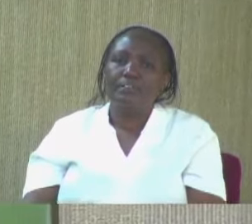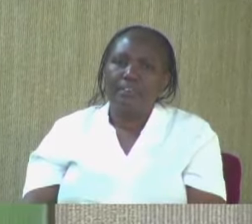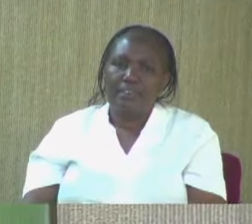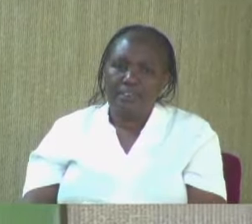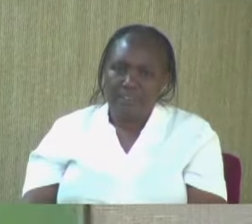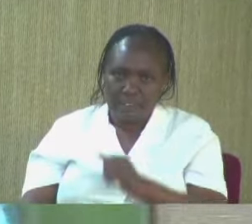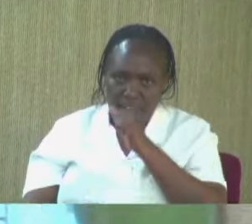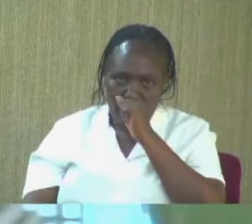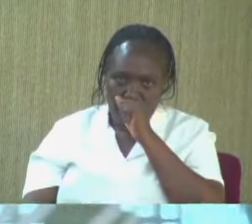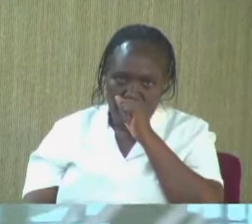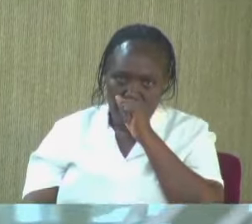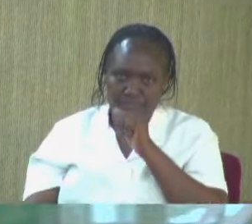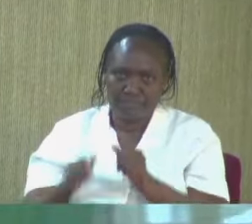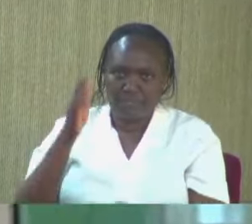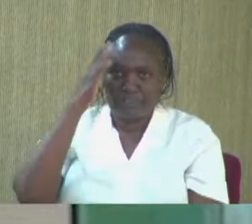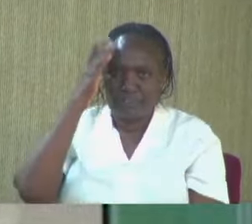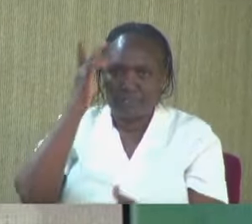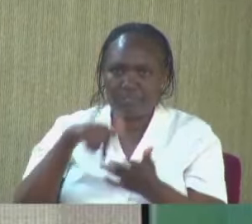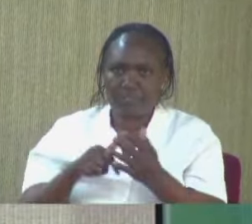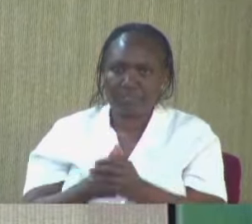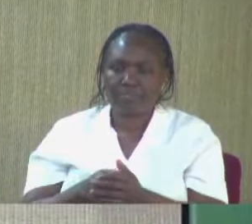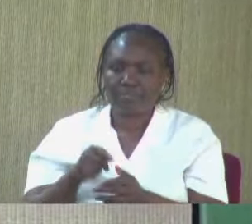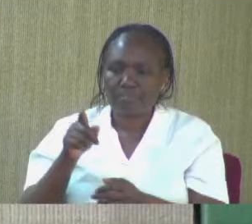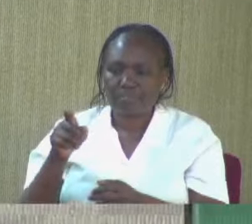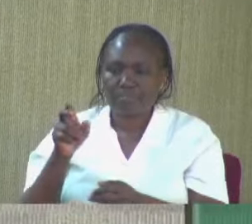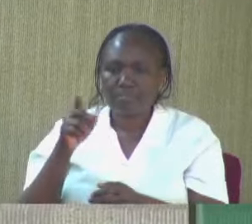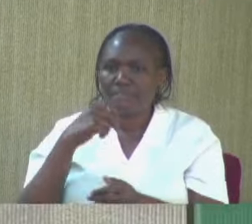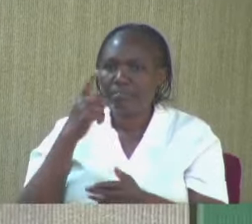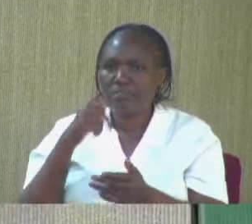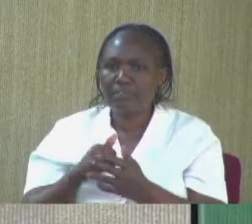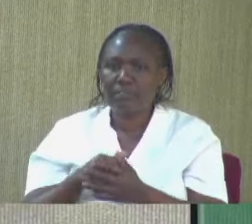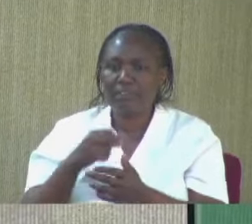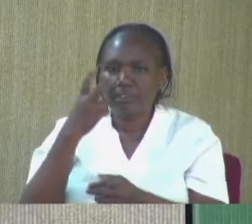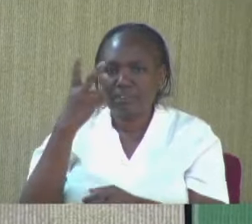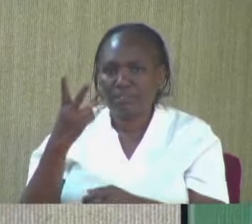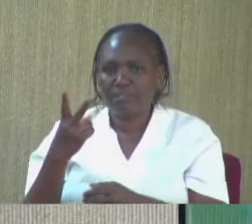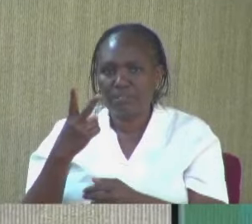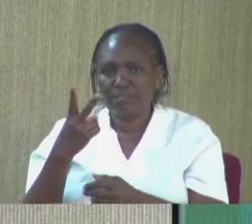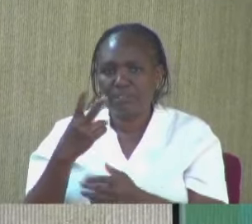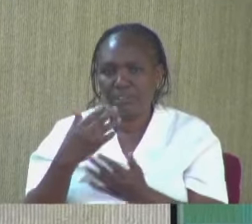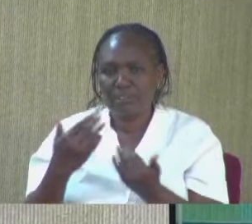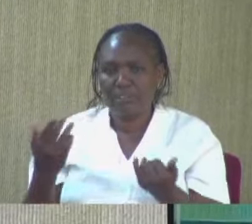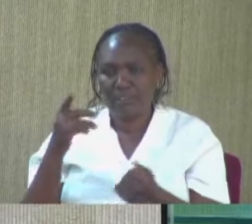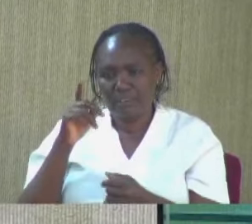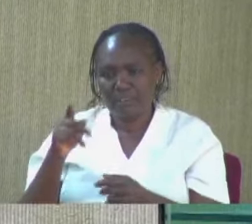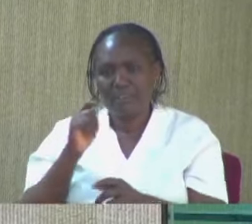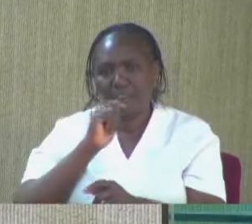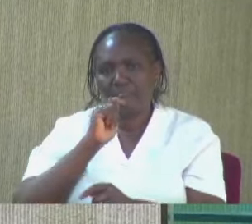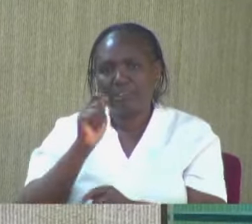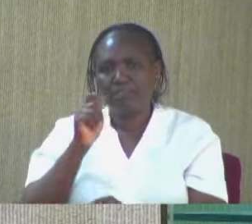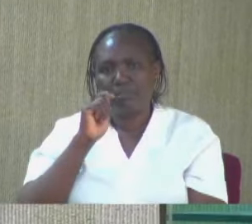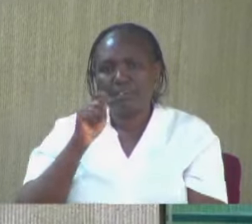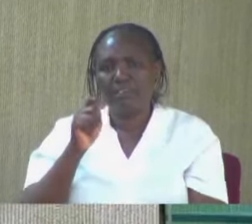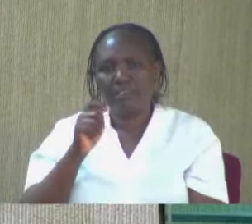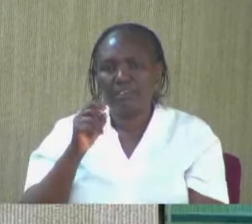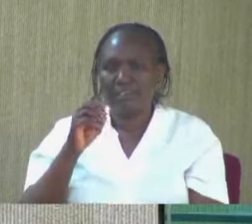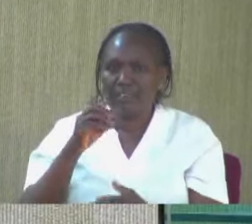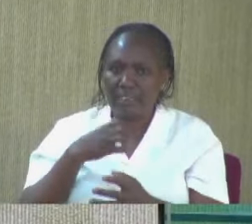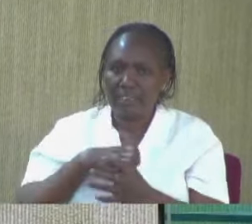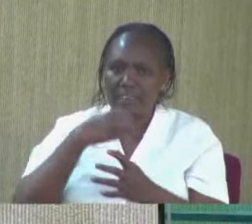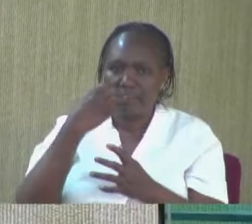By the way, do you notice? She says there are only two options. That these testimonies are either of